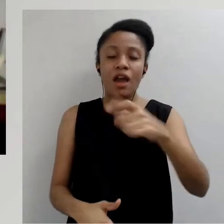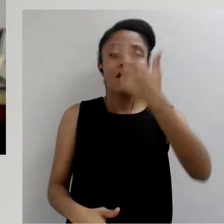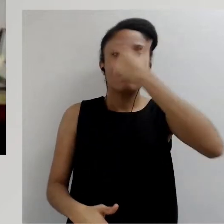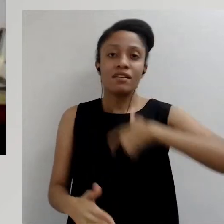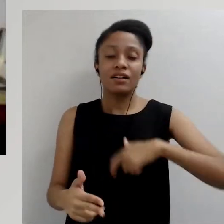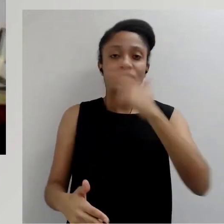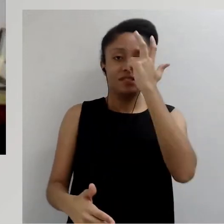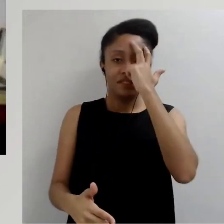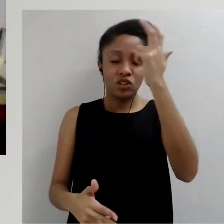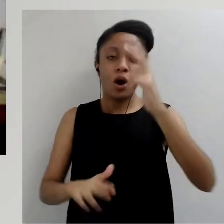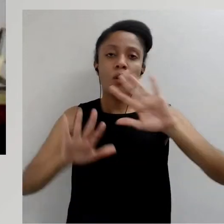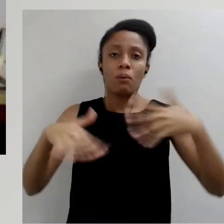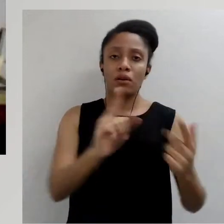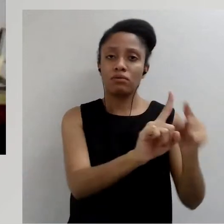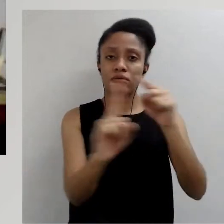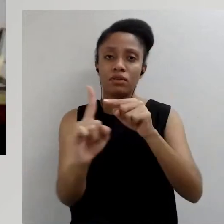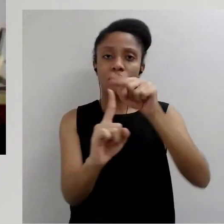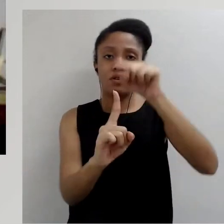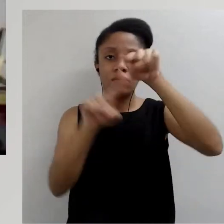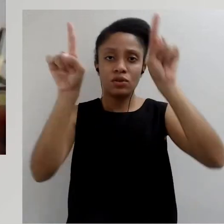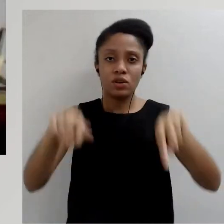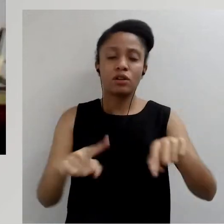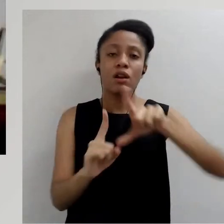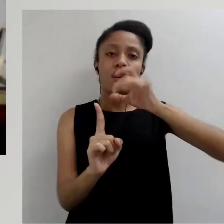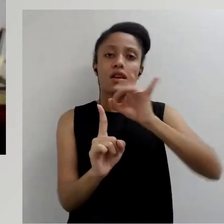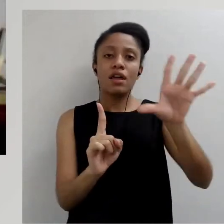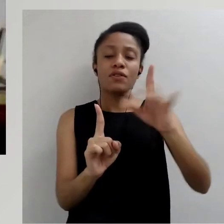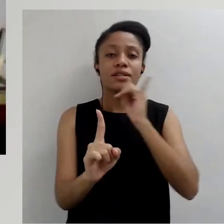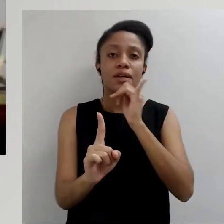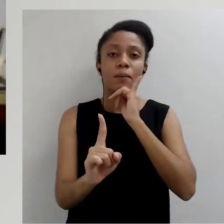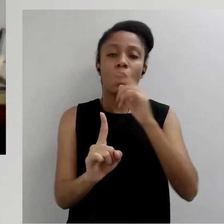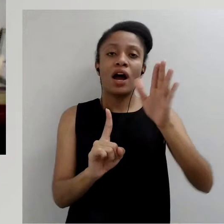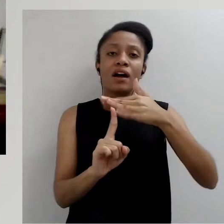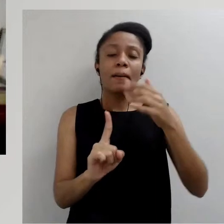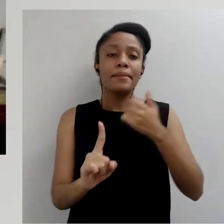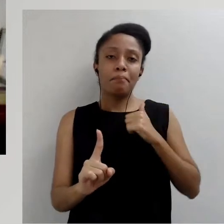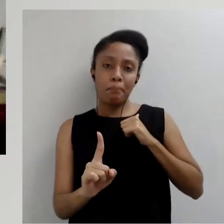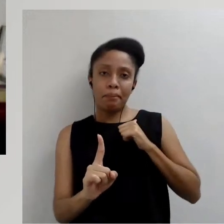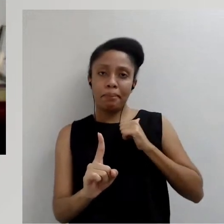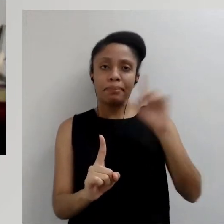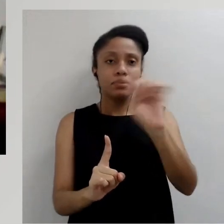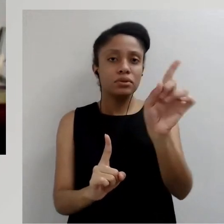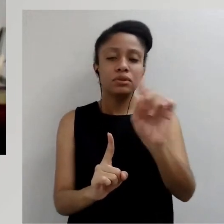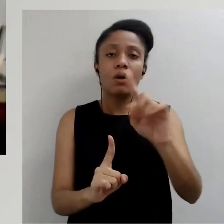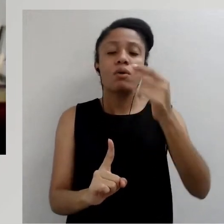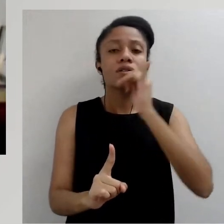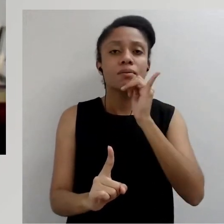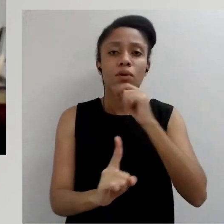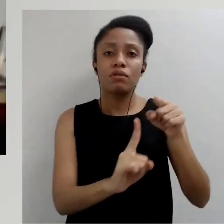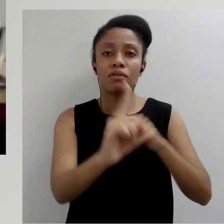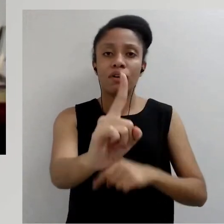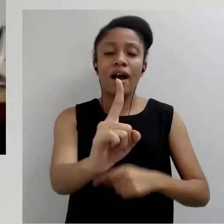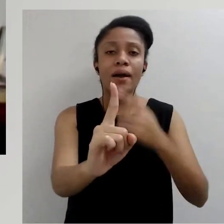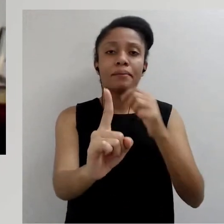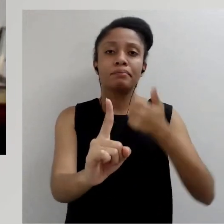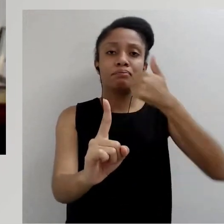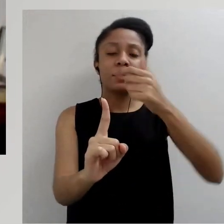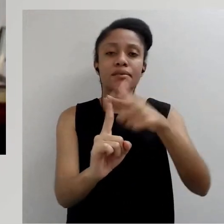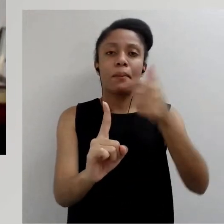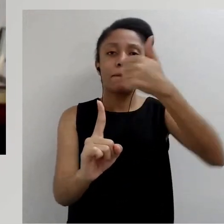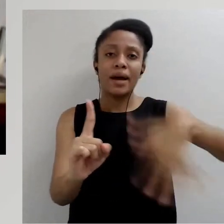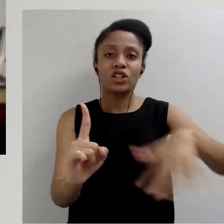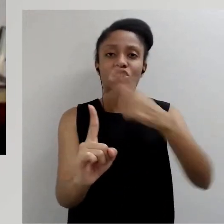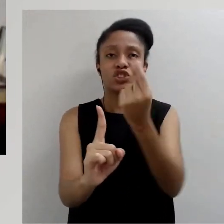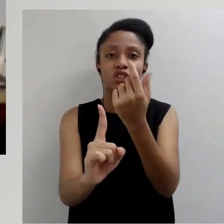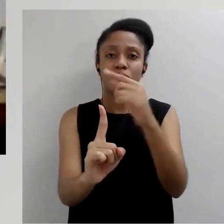the intelligence and say who are the workers free for that. And so you decrease your spare time and